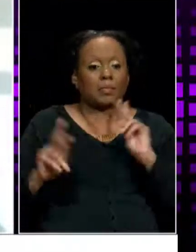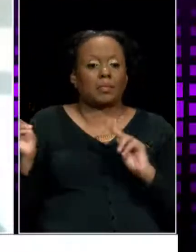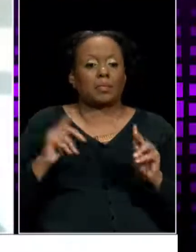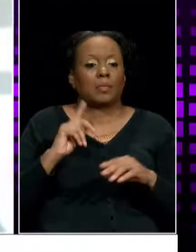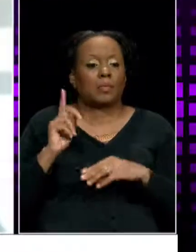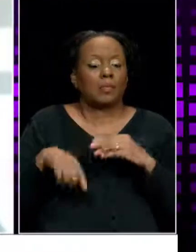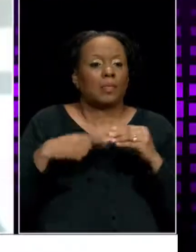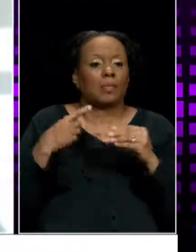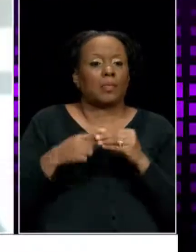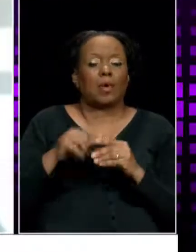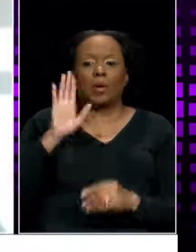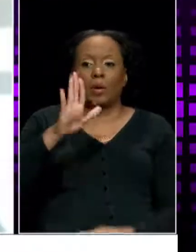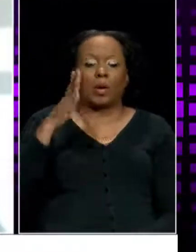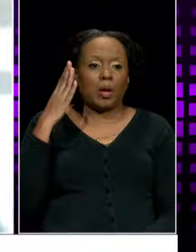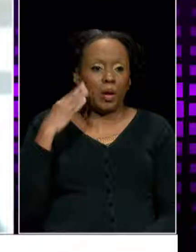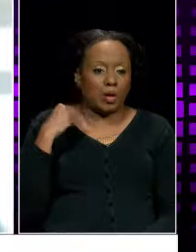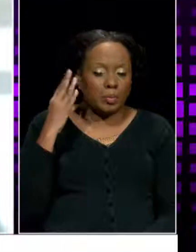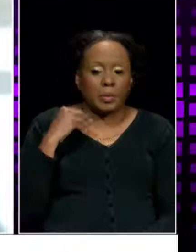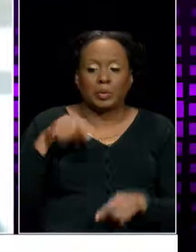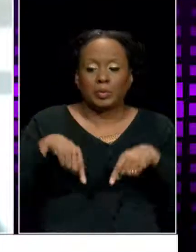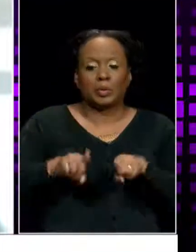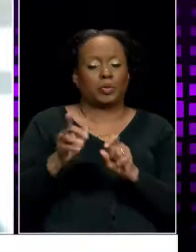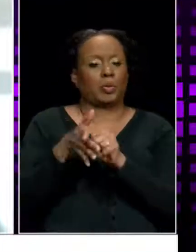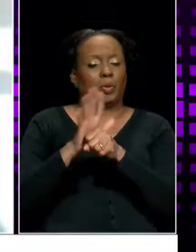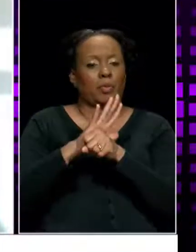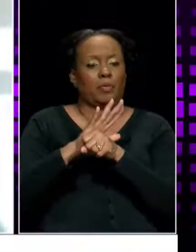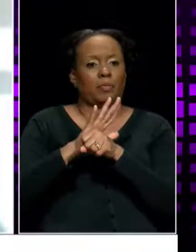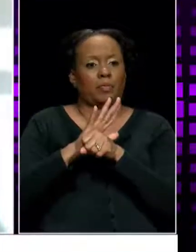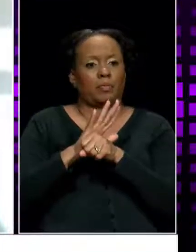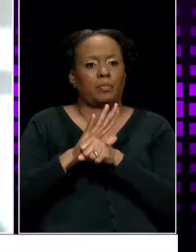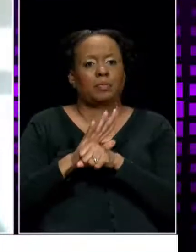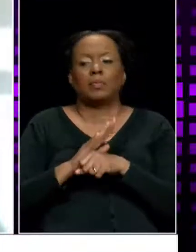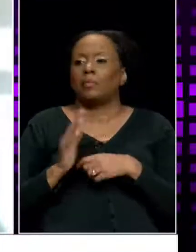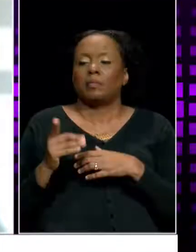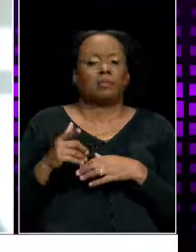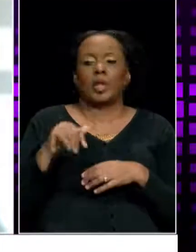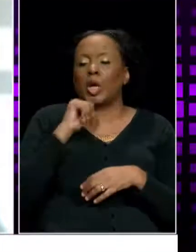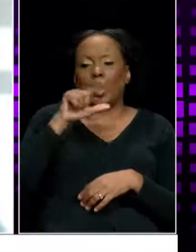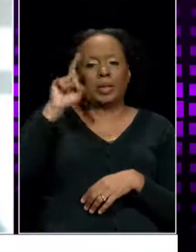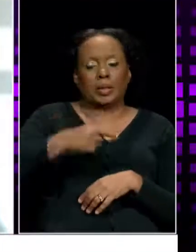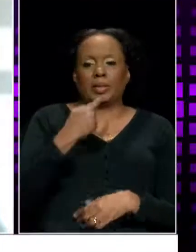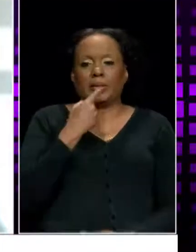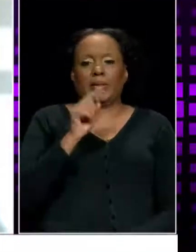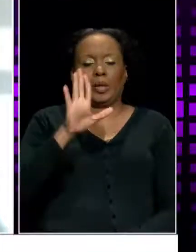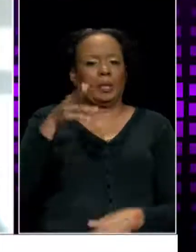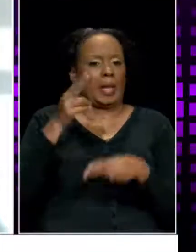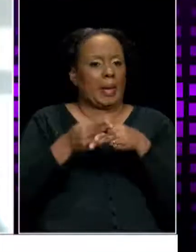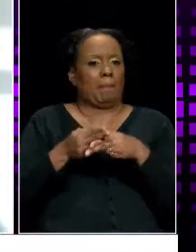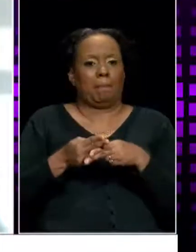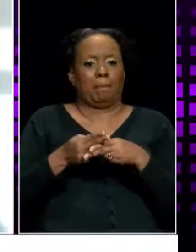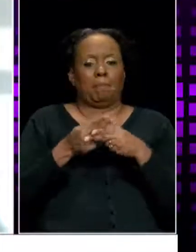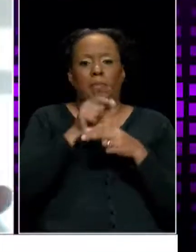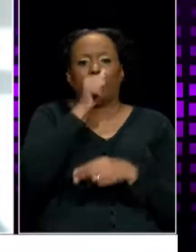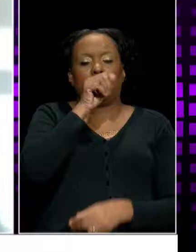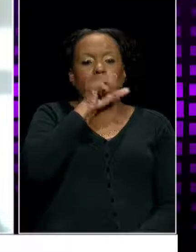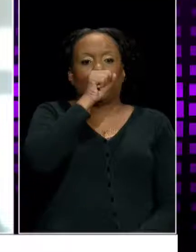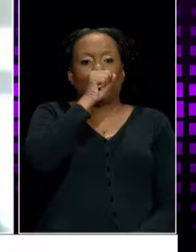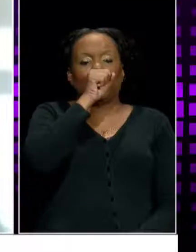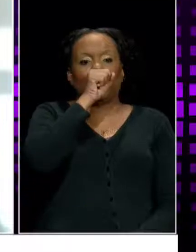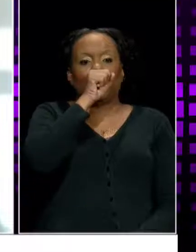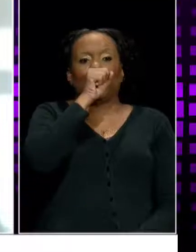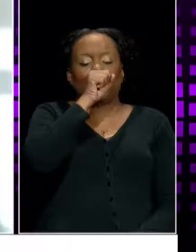you went through during, COVID and what's not. It's anonymous, thankfully, so you're able to provide that information to people so they